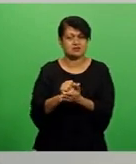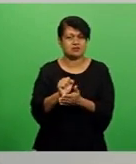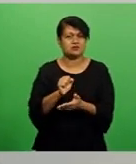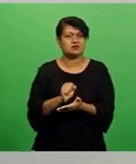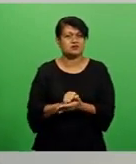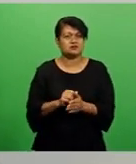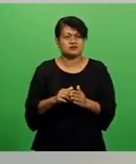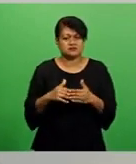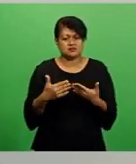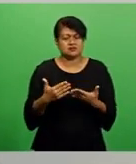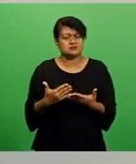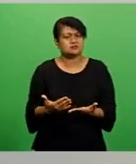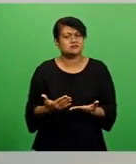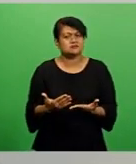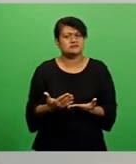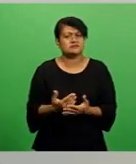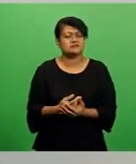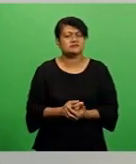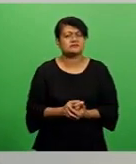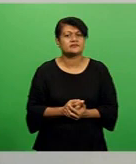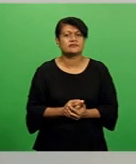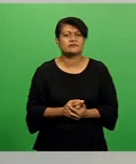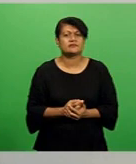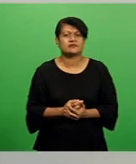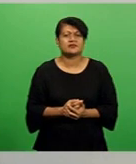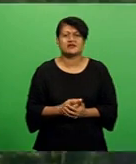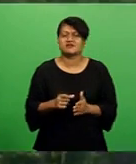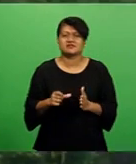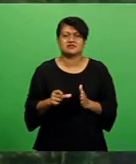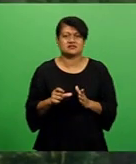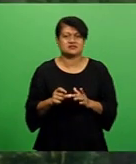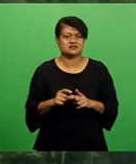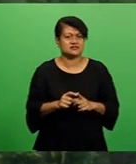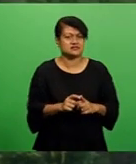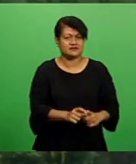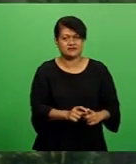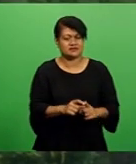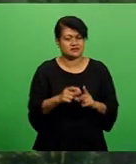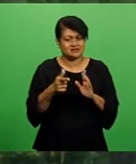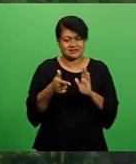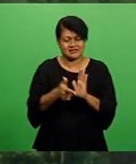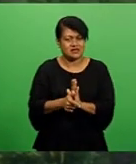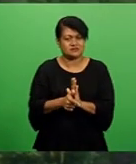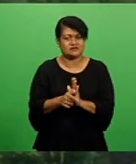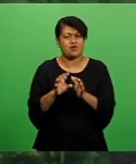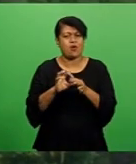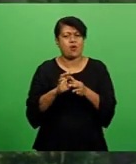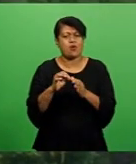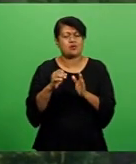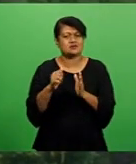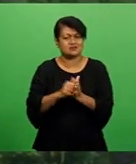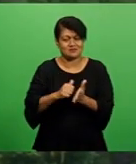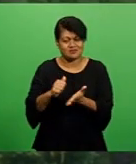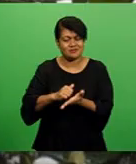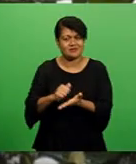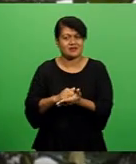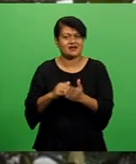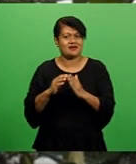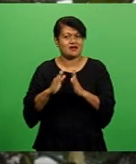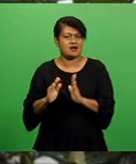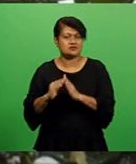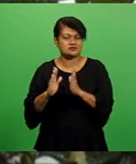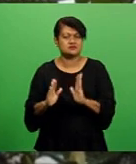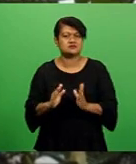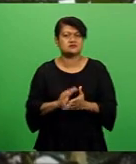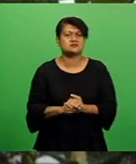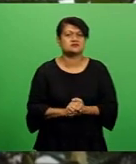But above that, there is some difficulty for the owners to get the buyers for those